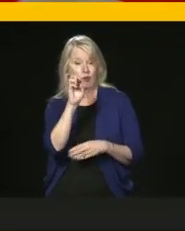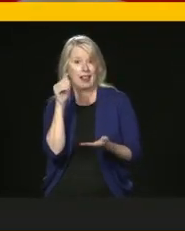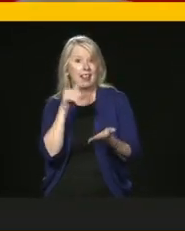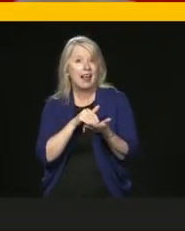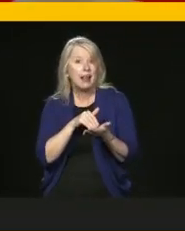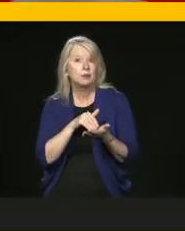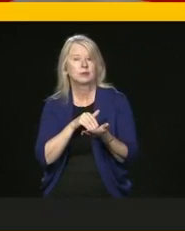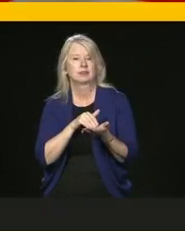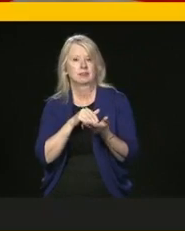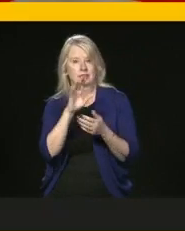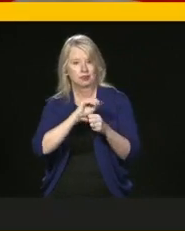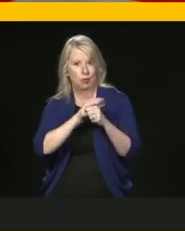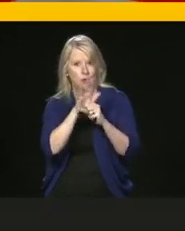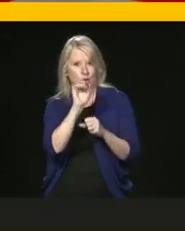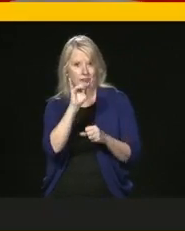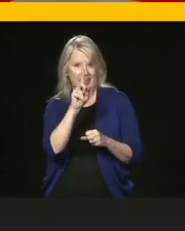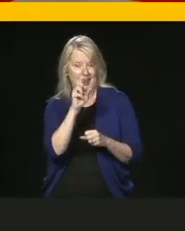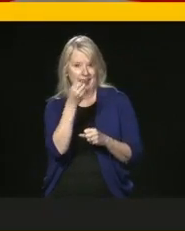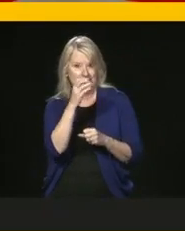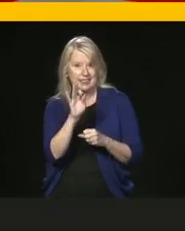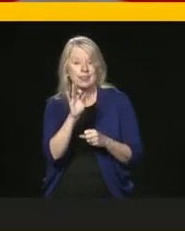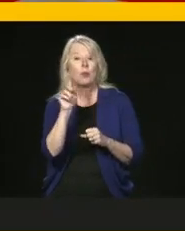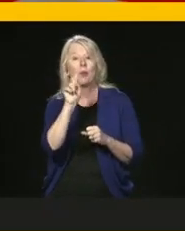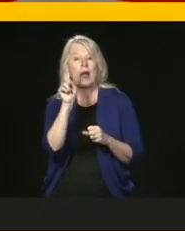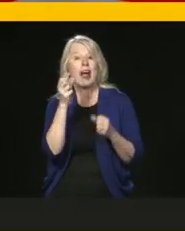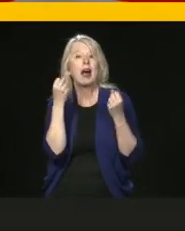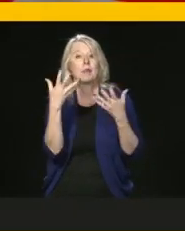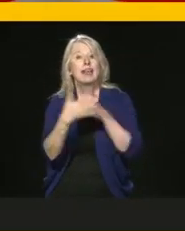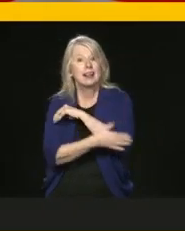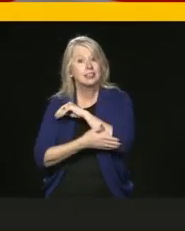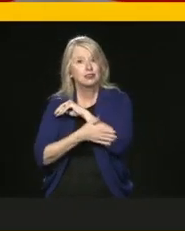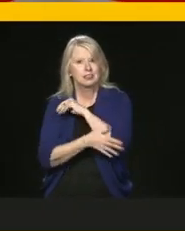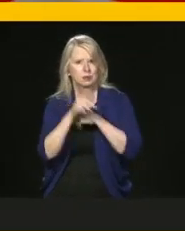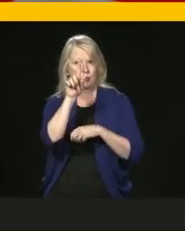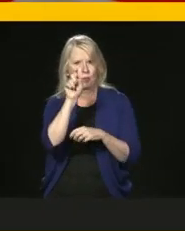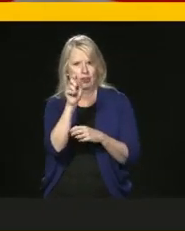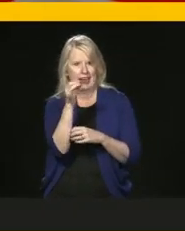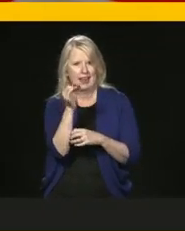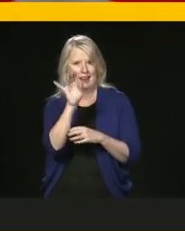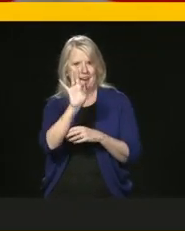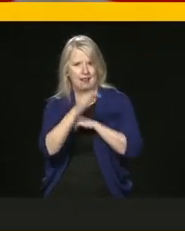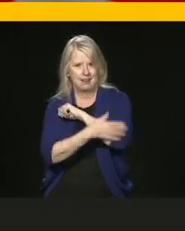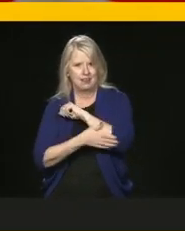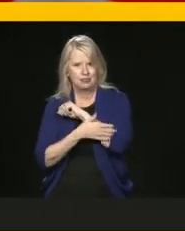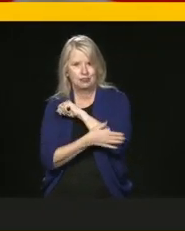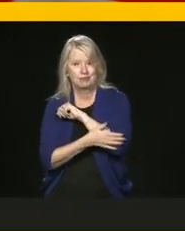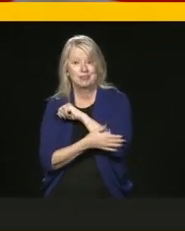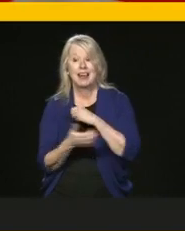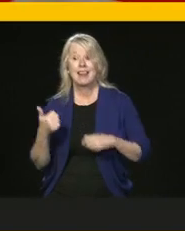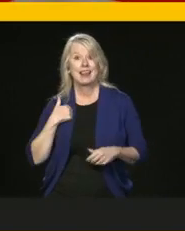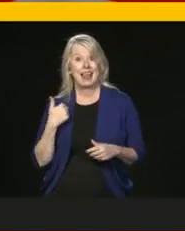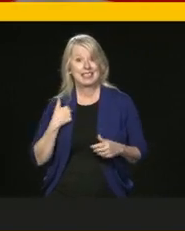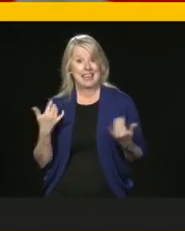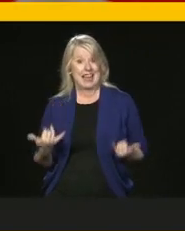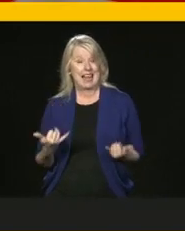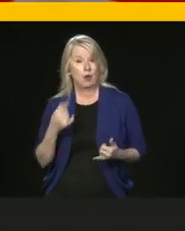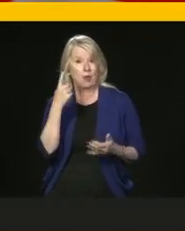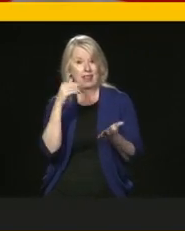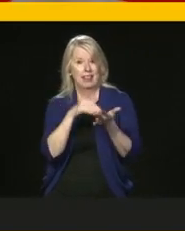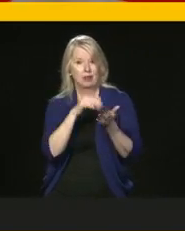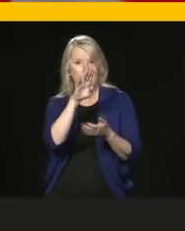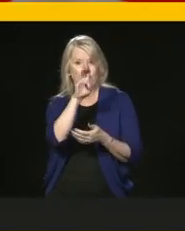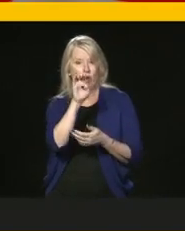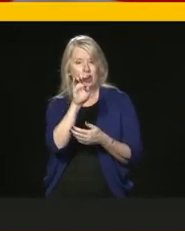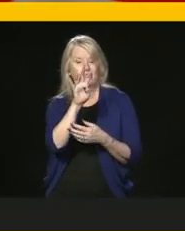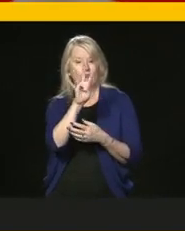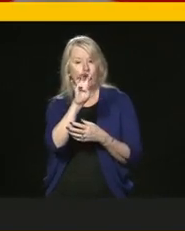189 countries. In Canada, as of this moment, there are 1,474 cases of COVID-19